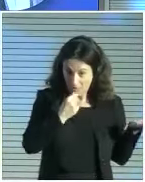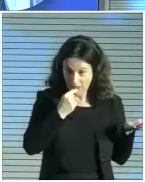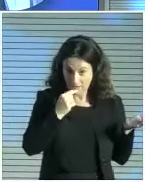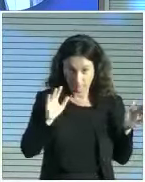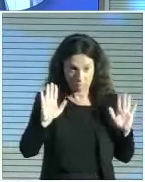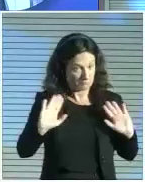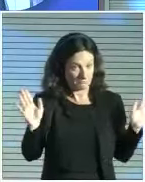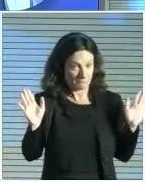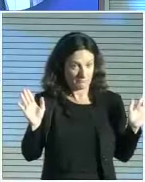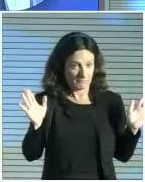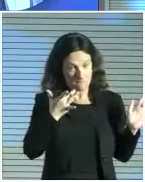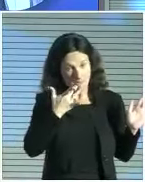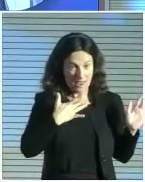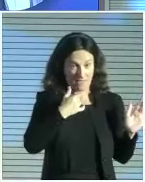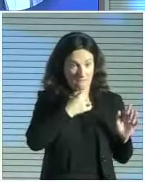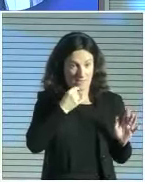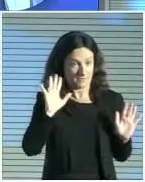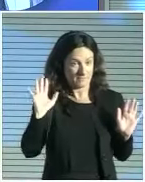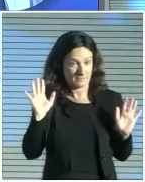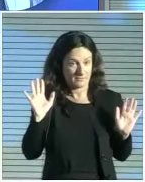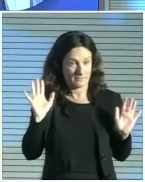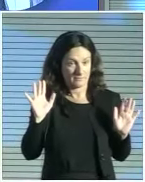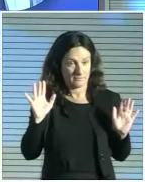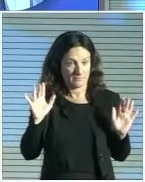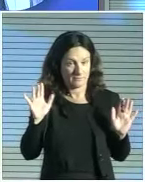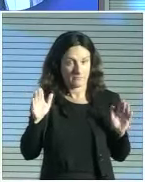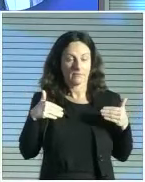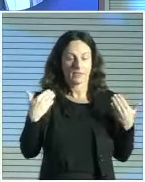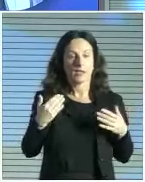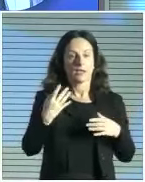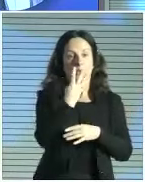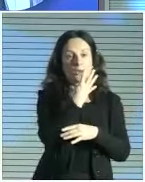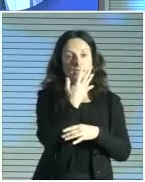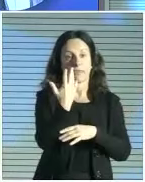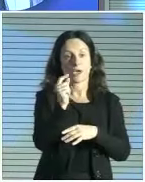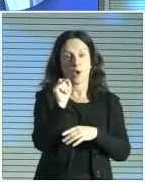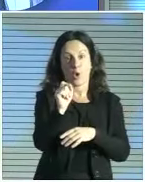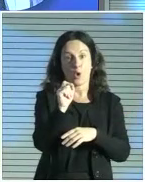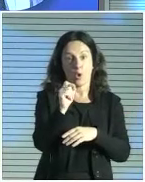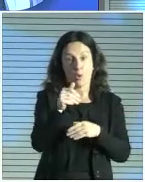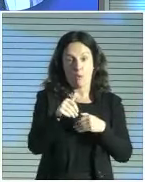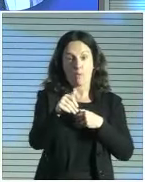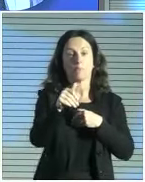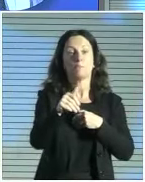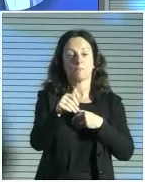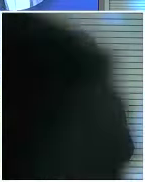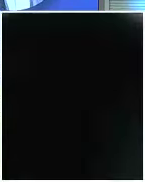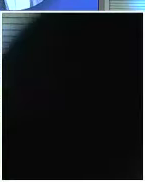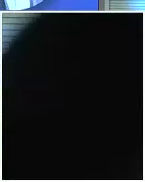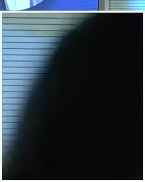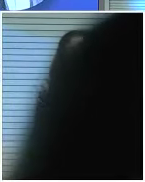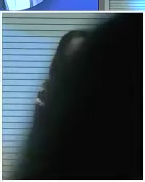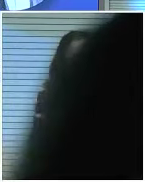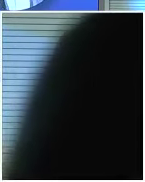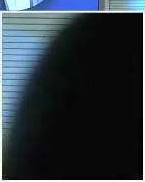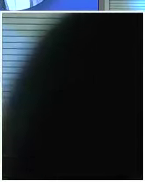in the next 45 minutes I wanted to dwell on with you and to dive a bit deeper, and I hope